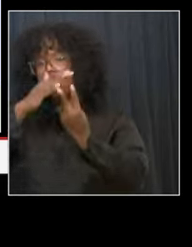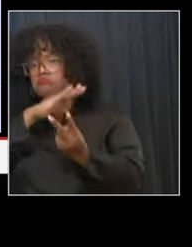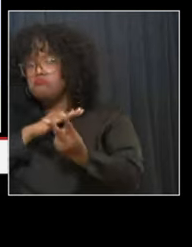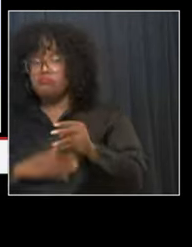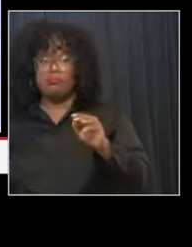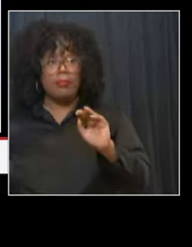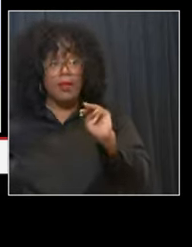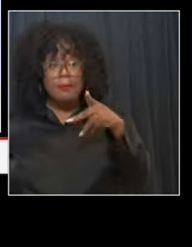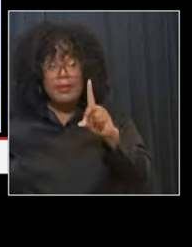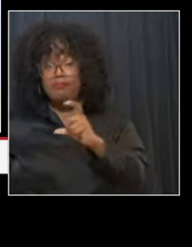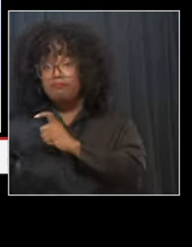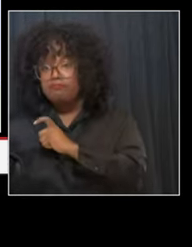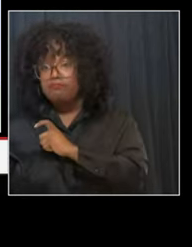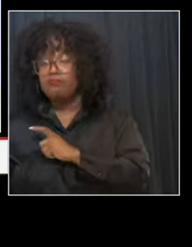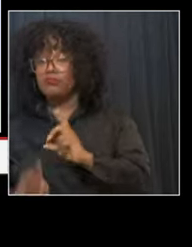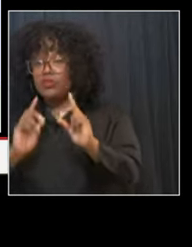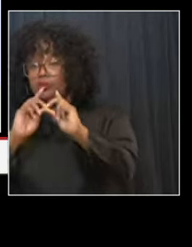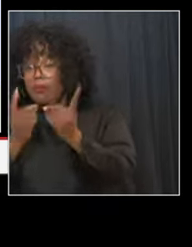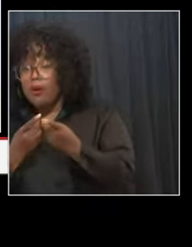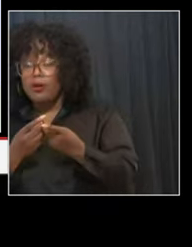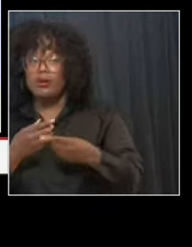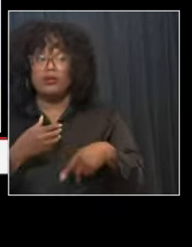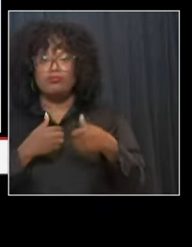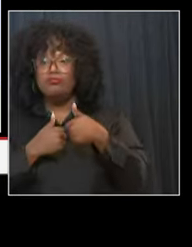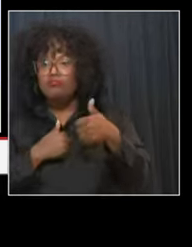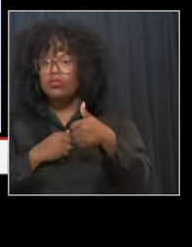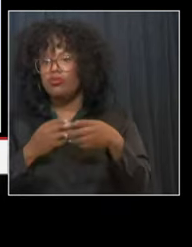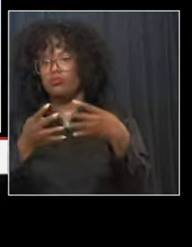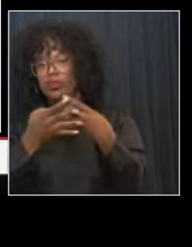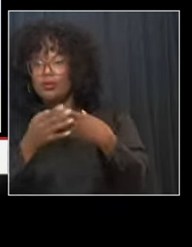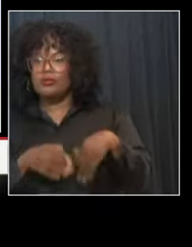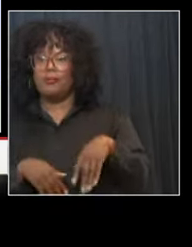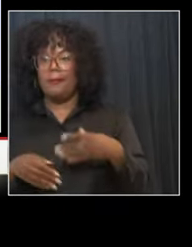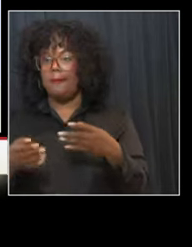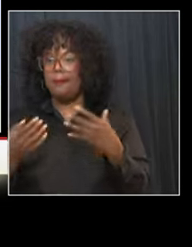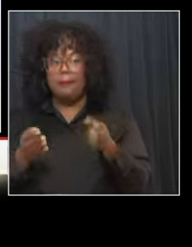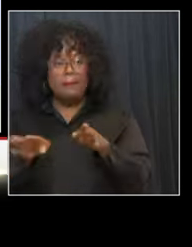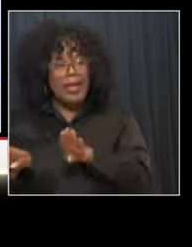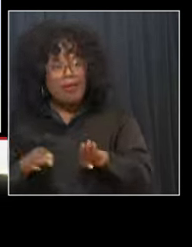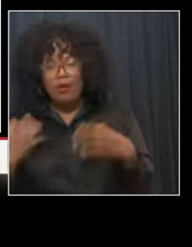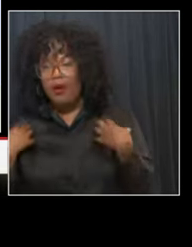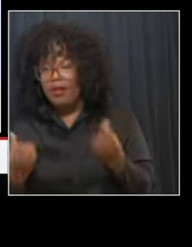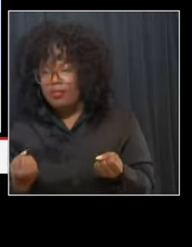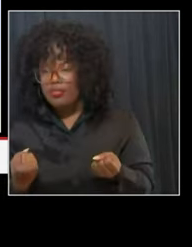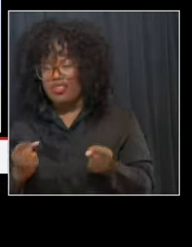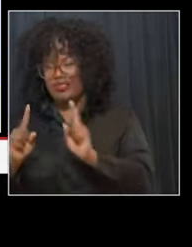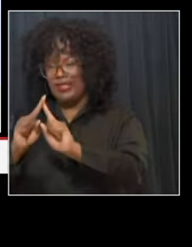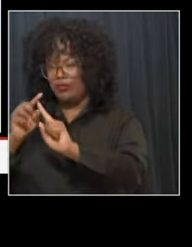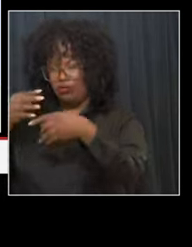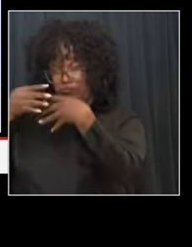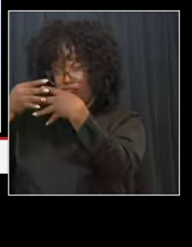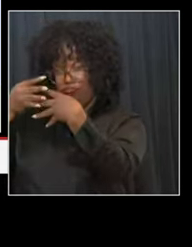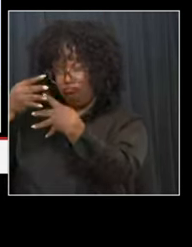Department of Corrections, Department of Behavioral Health, Public Works, DYRS, many of those agencies.